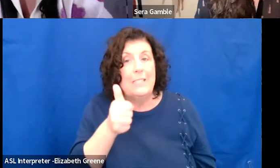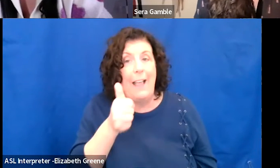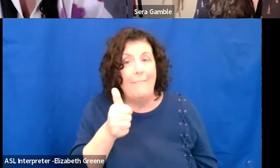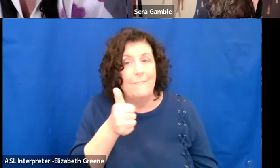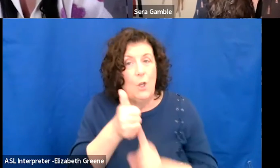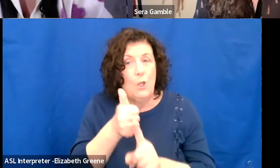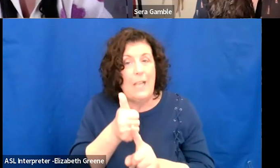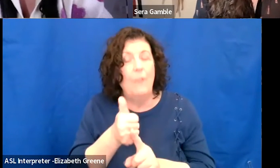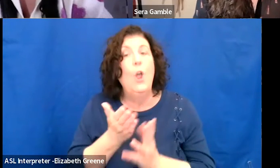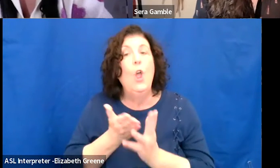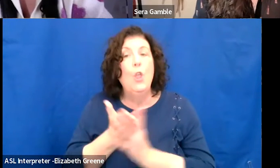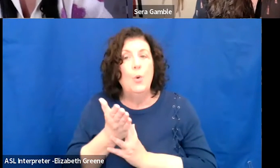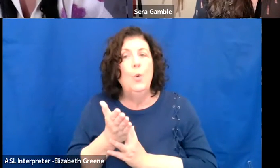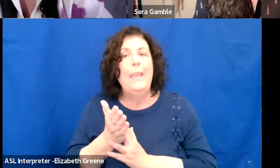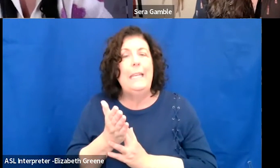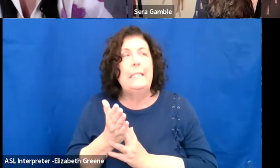seemingly unsteady moments.